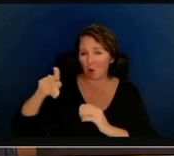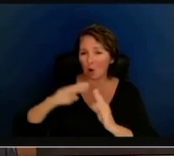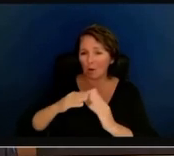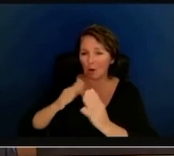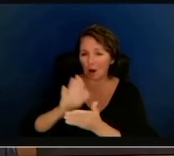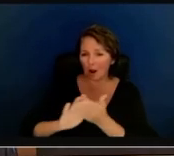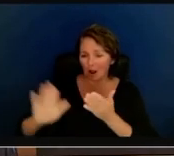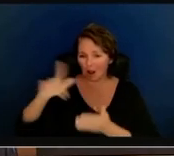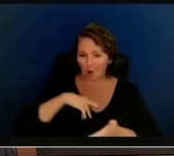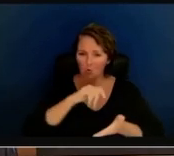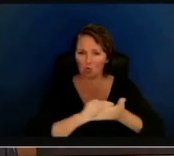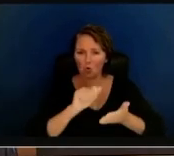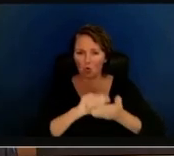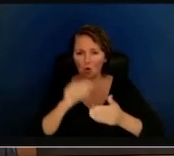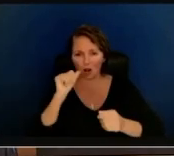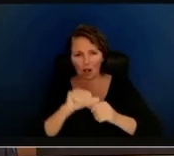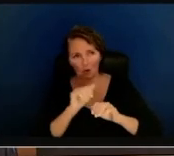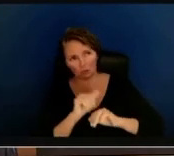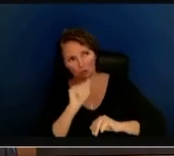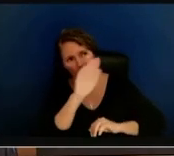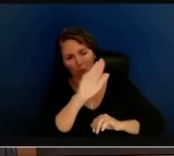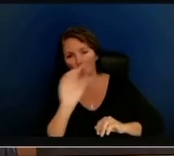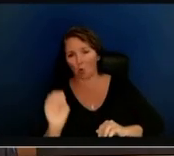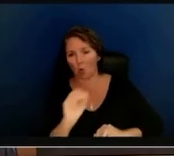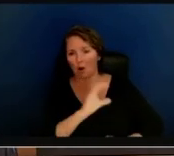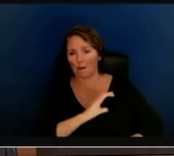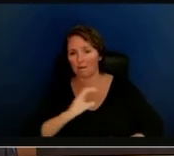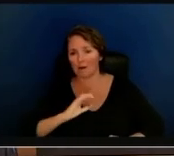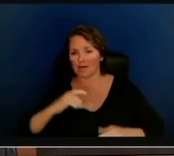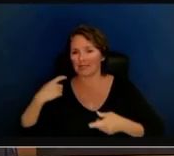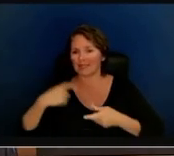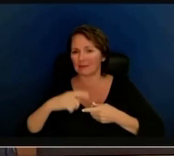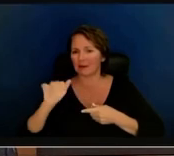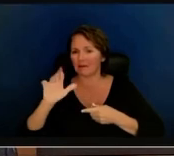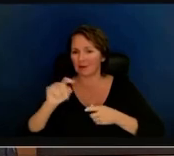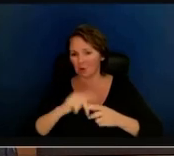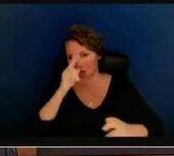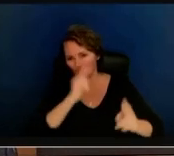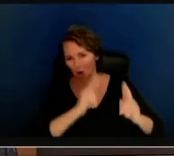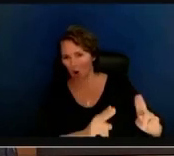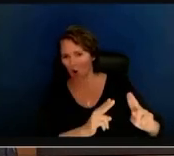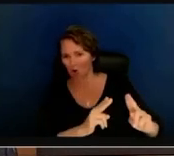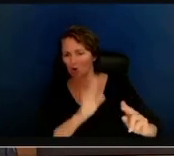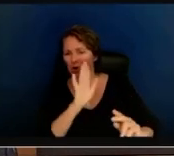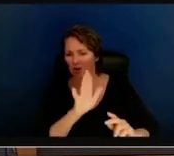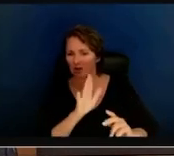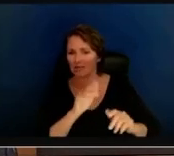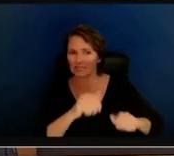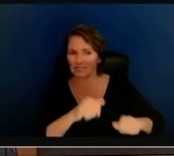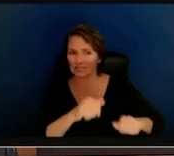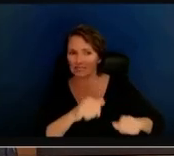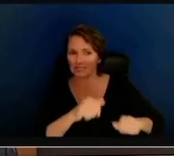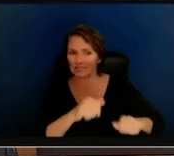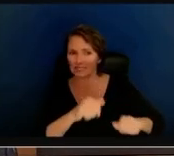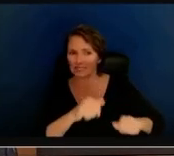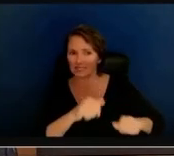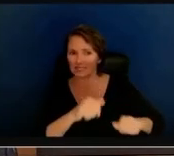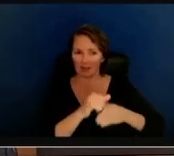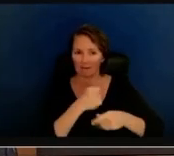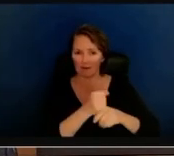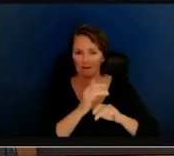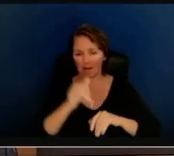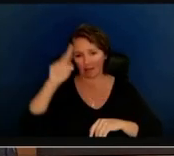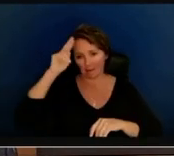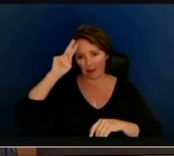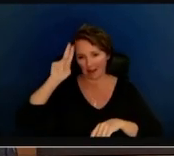a letter to the Oregon Commission on Hispanic Affairs asking them to honor the contributions and sacrifices made by the Mexican nationals